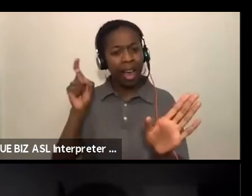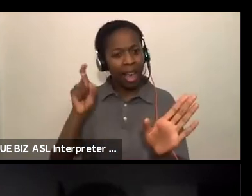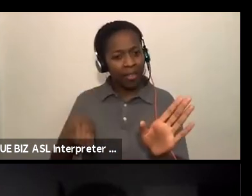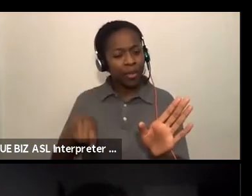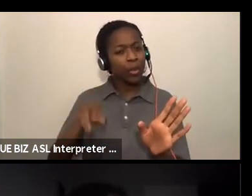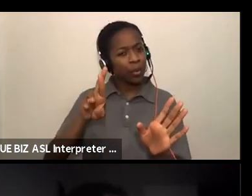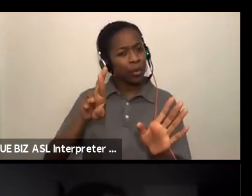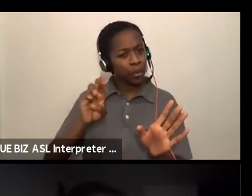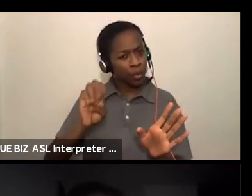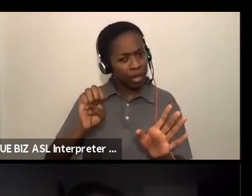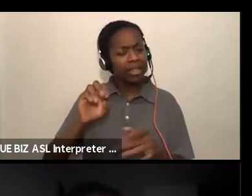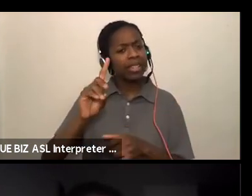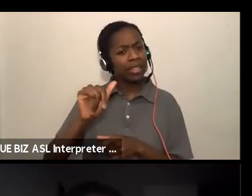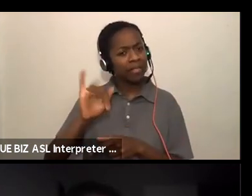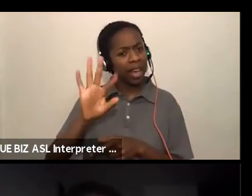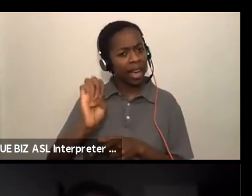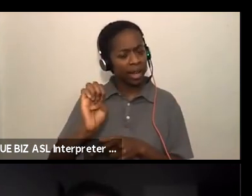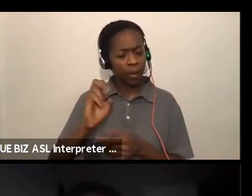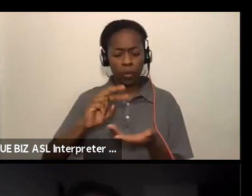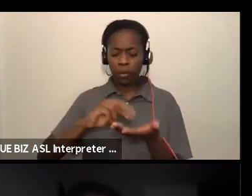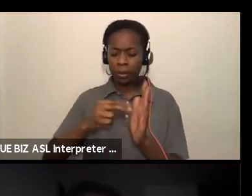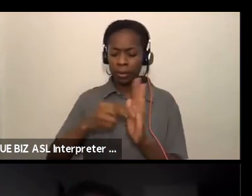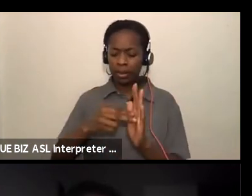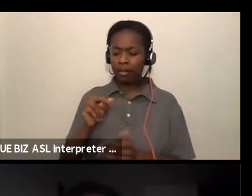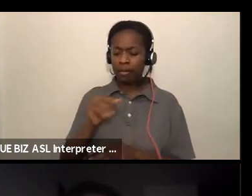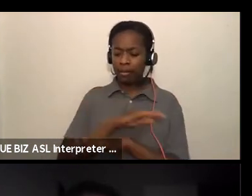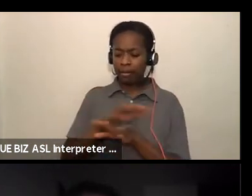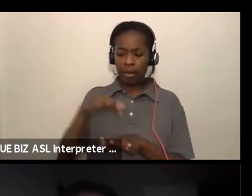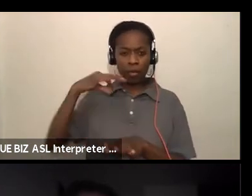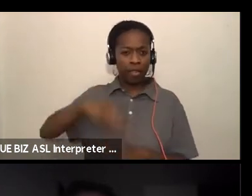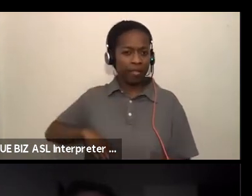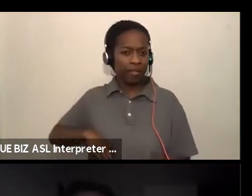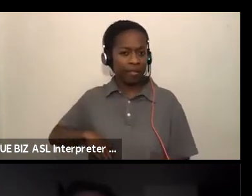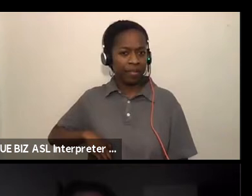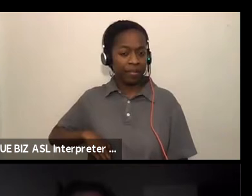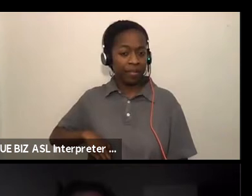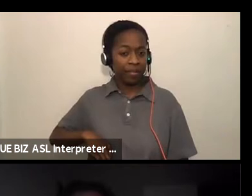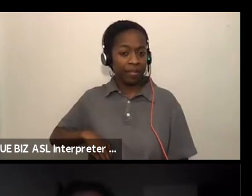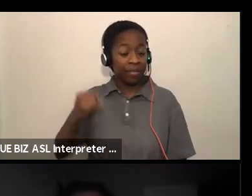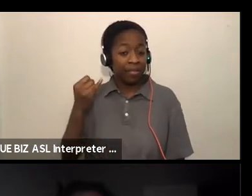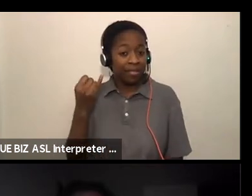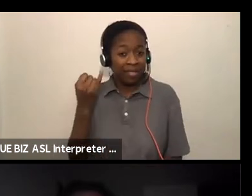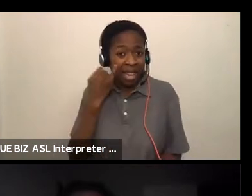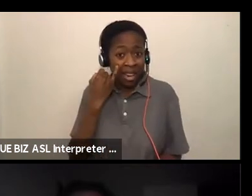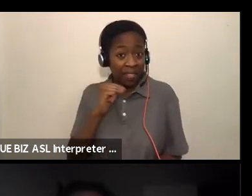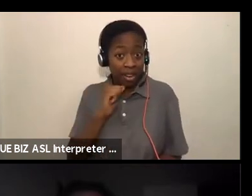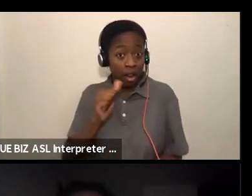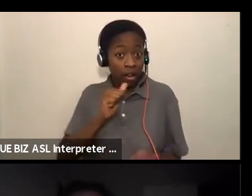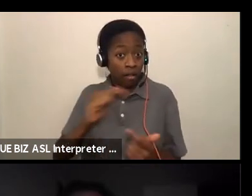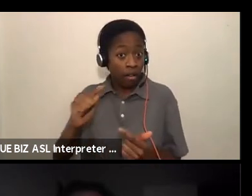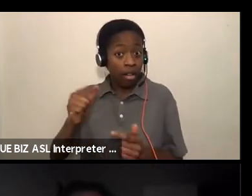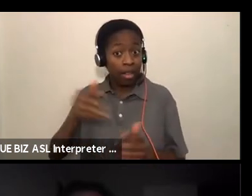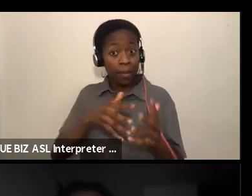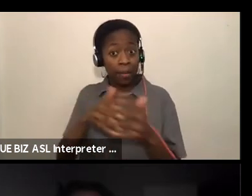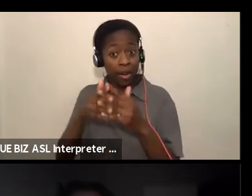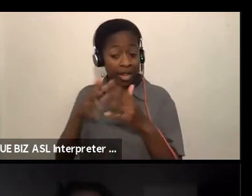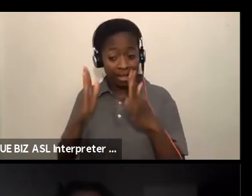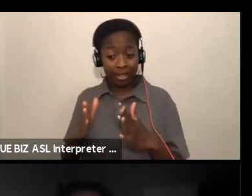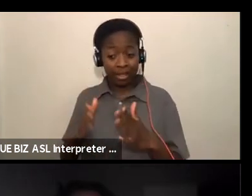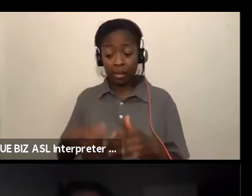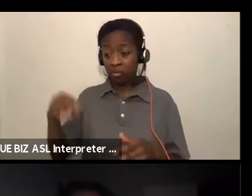how we view the term nonprofit if not all Americans are profiting off of that. It's like knowing you have this money